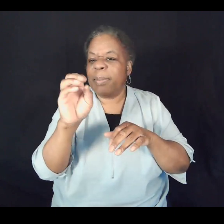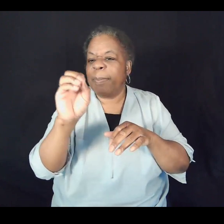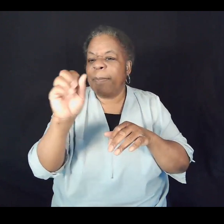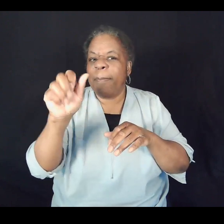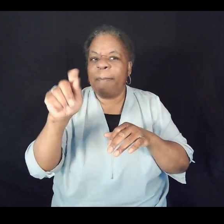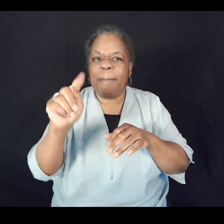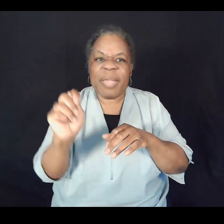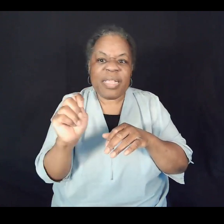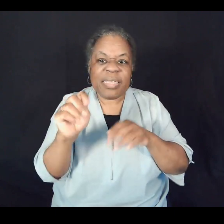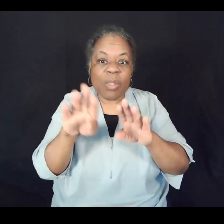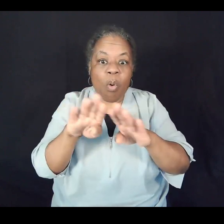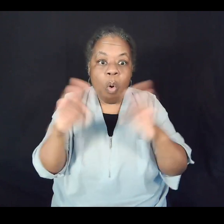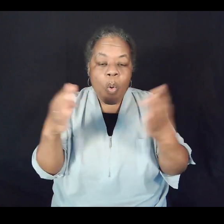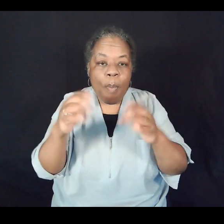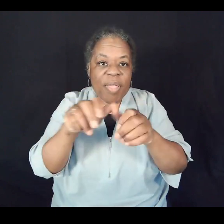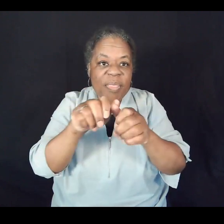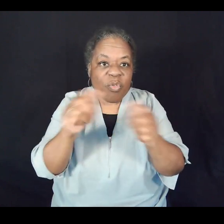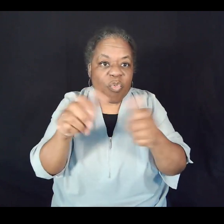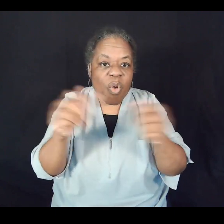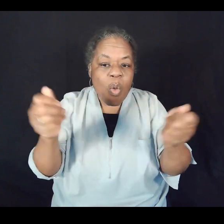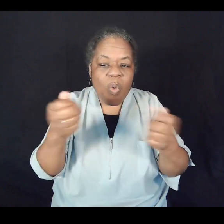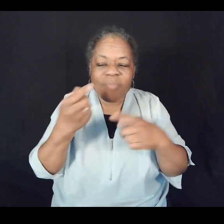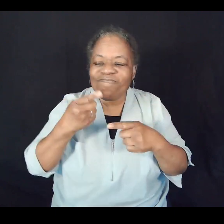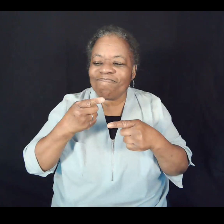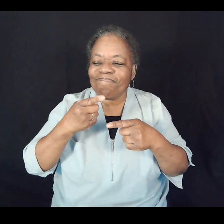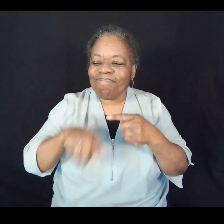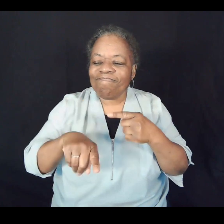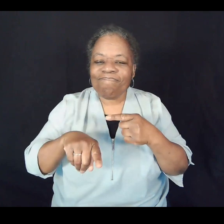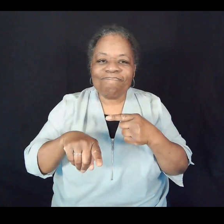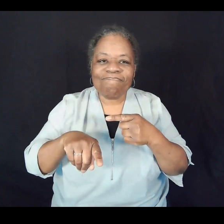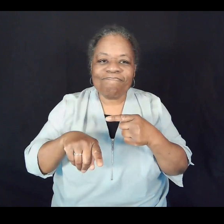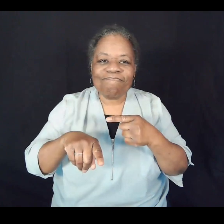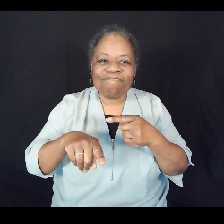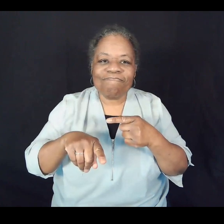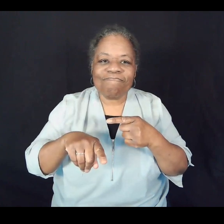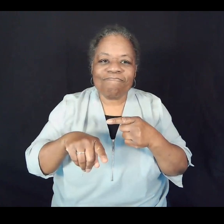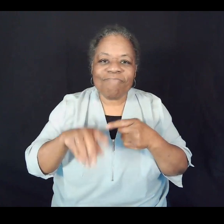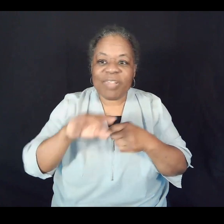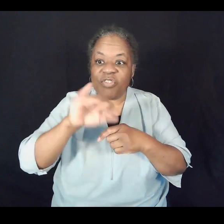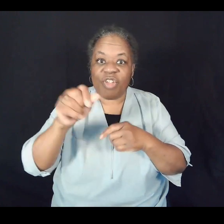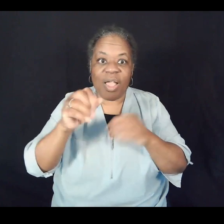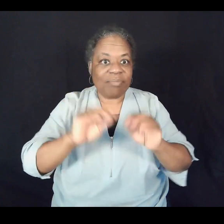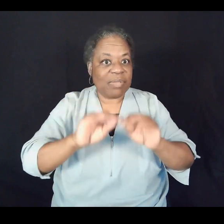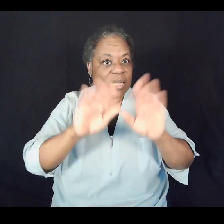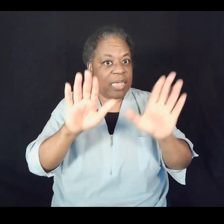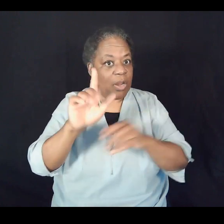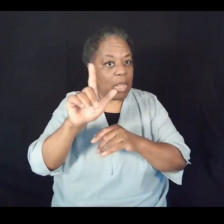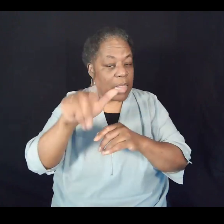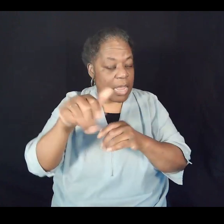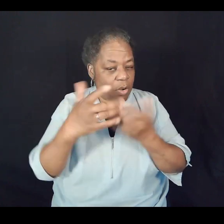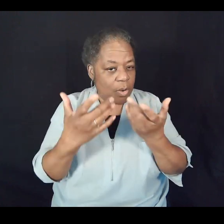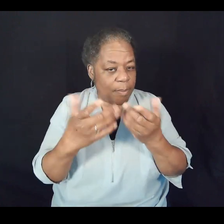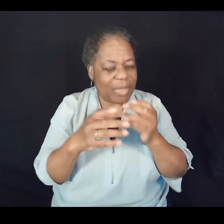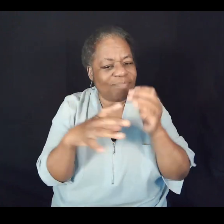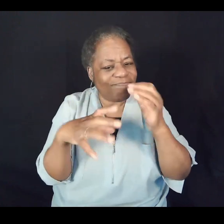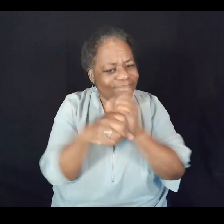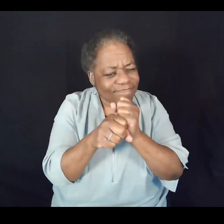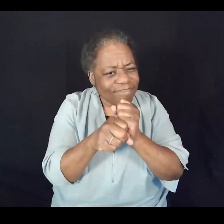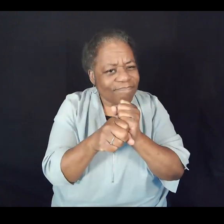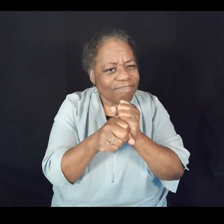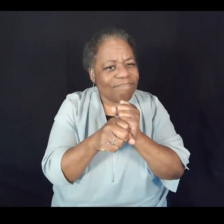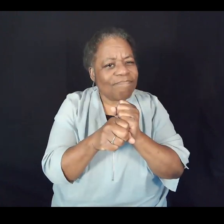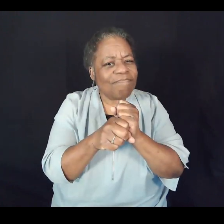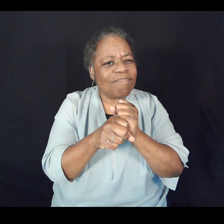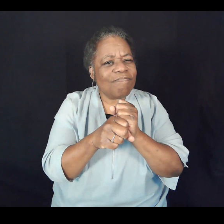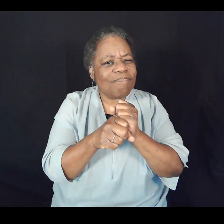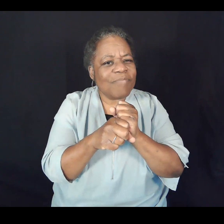that sacred sealed scroll. John will say this clearer later, but if I can paraphrase it a little bit, John is saying, forget